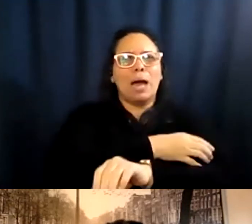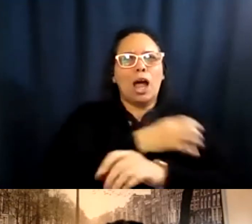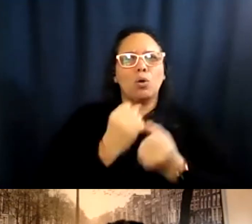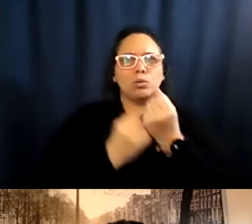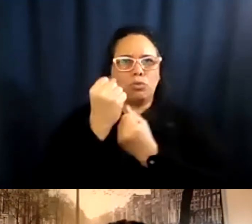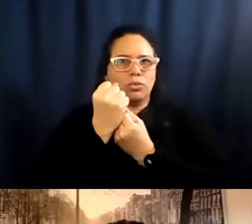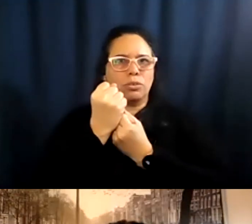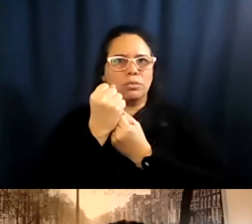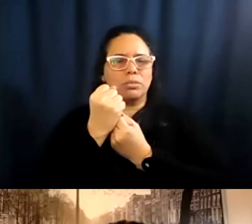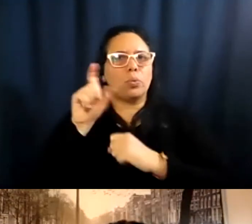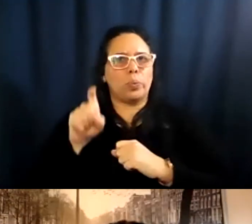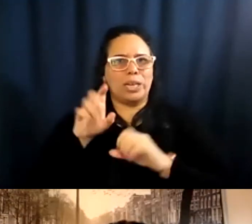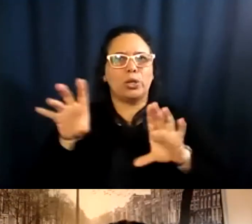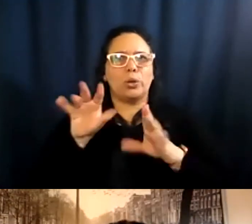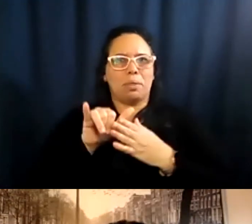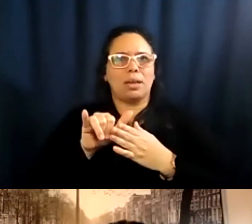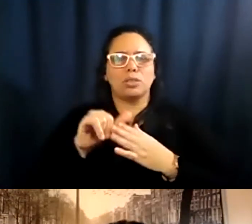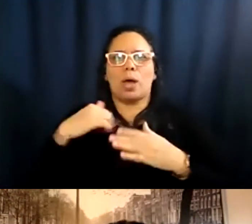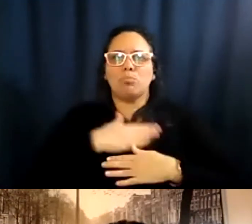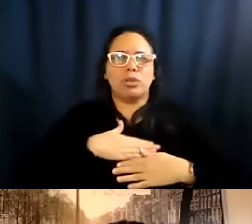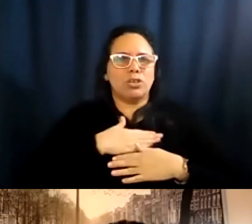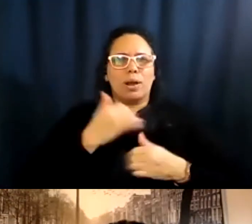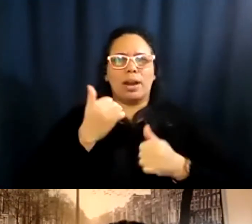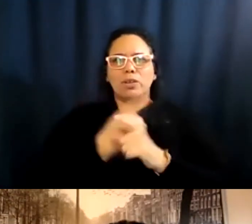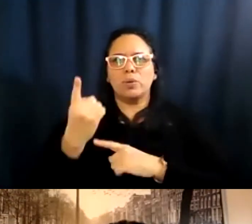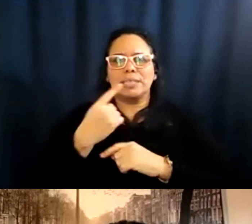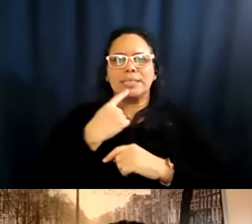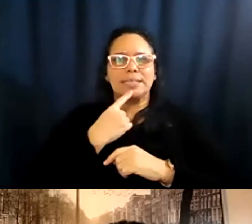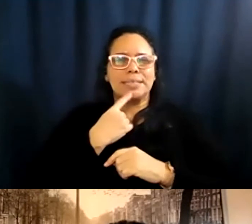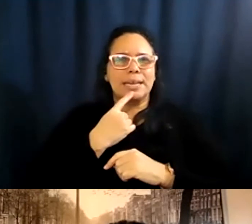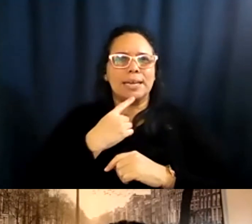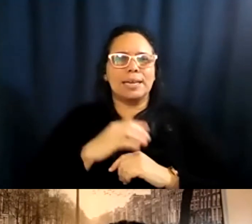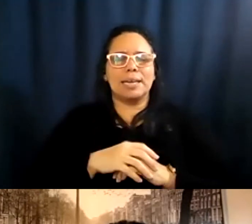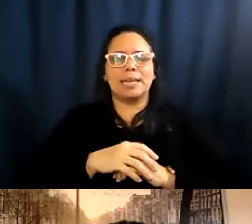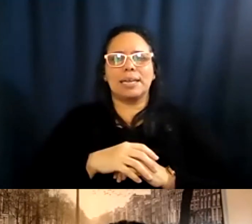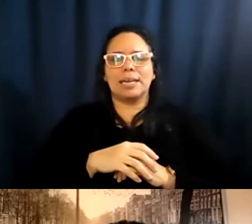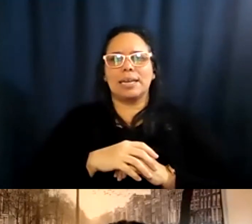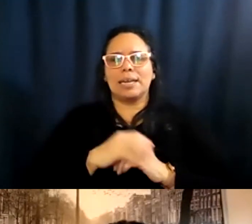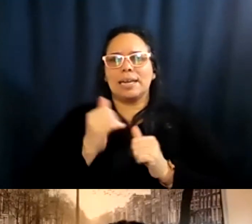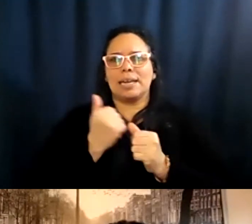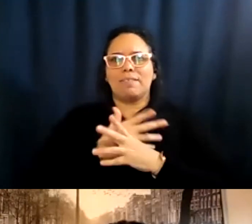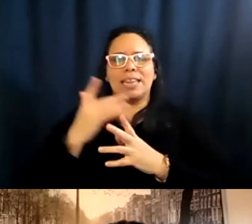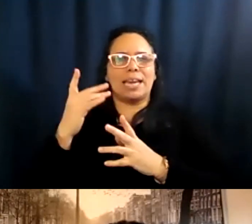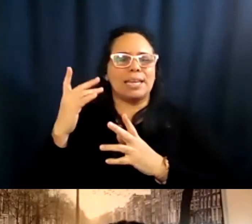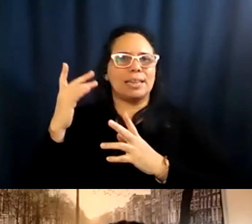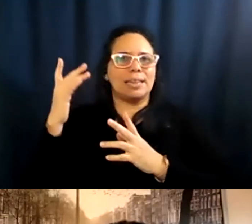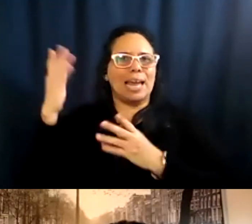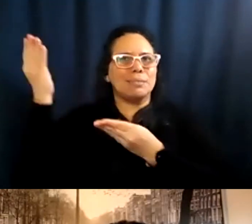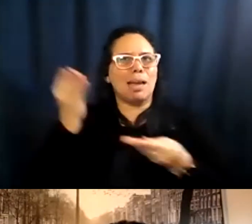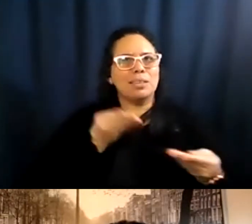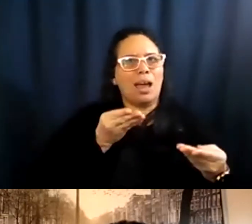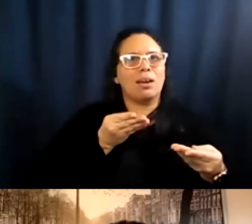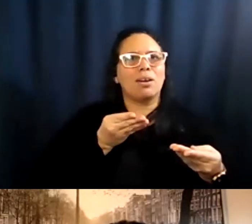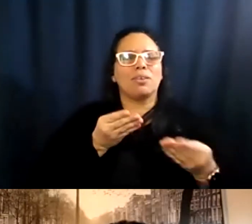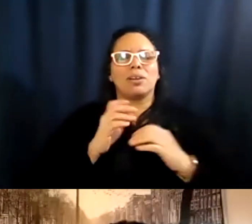be doing. And that's why I appreciate like what everybody is saying and all the like things that trickle down, the having us beef with each